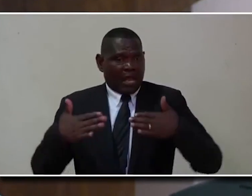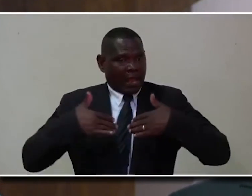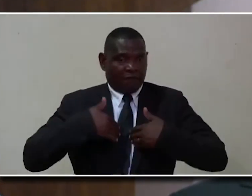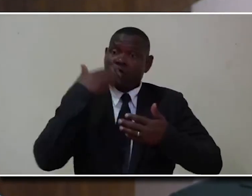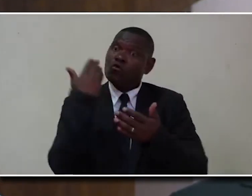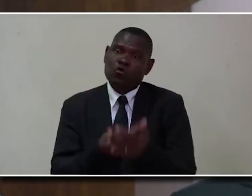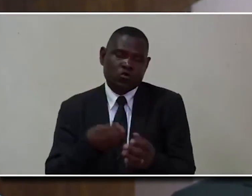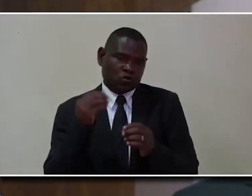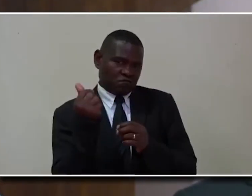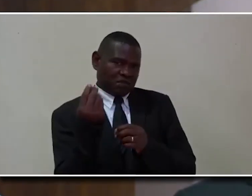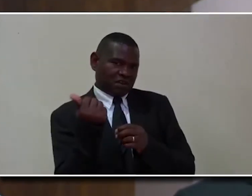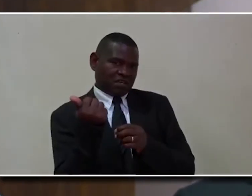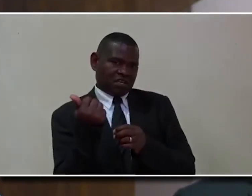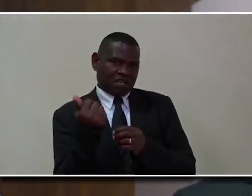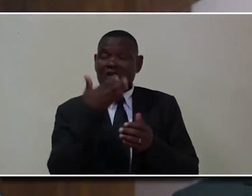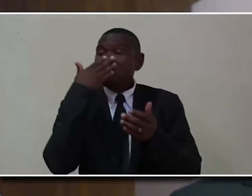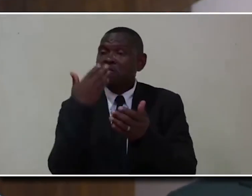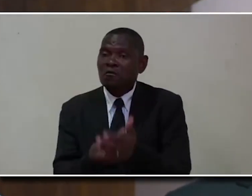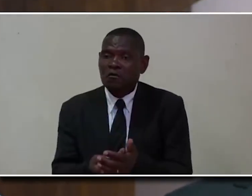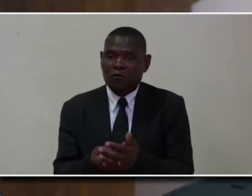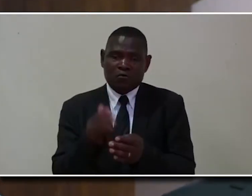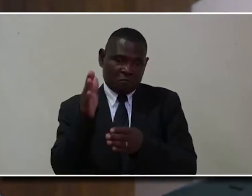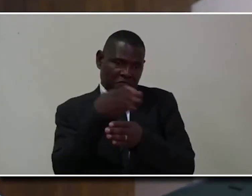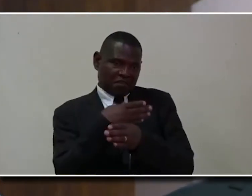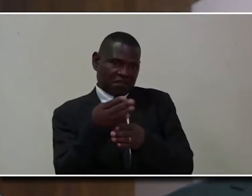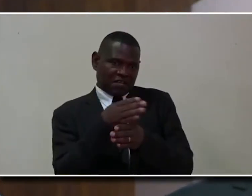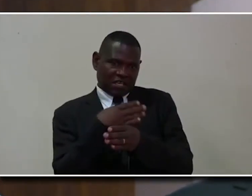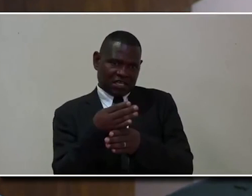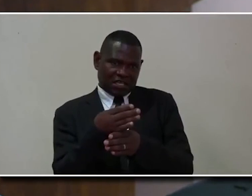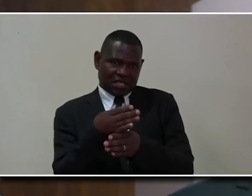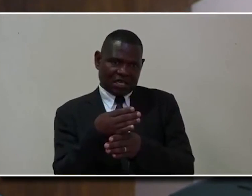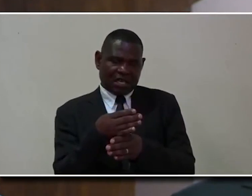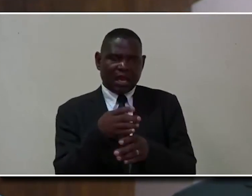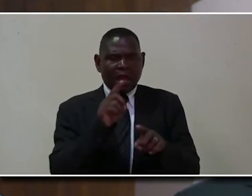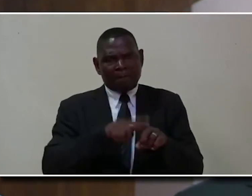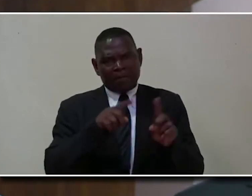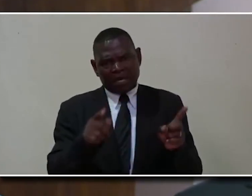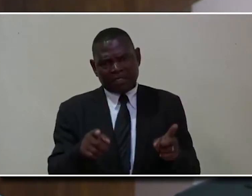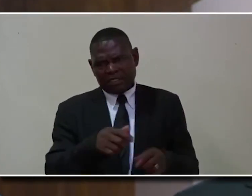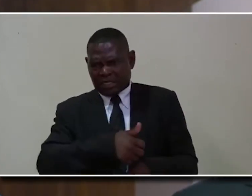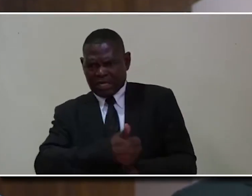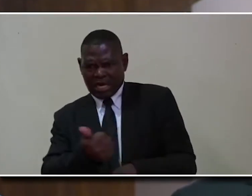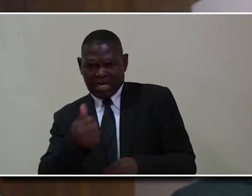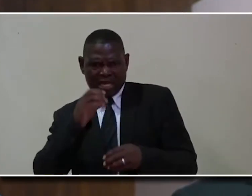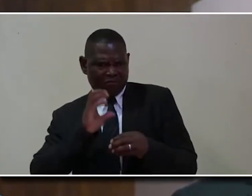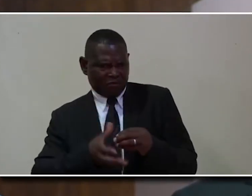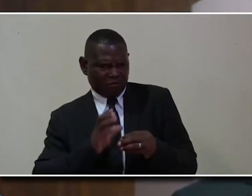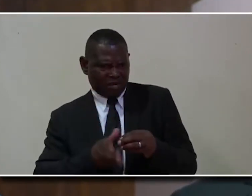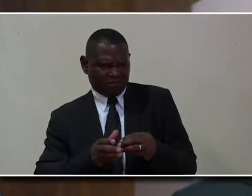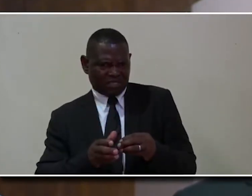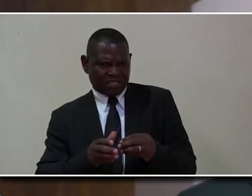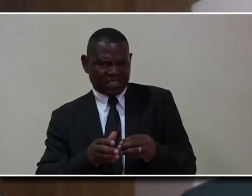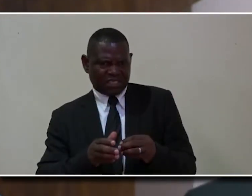business. Mwina mwacho ndi malonda abwino, ndi kobiri. But certain conditions can take place that will affect the economy, that will affect the